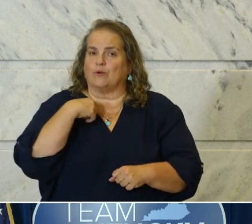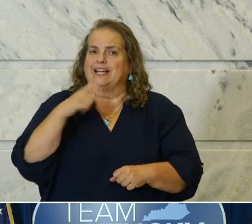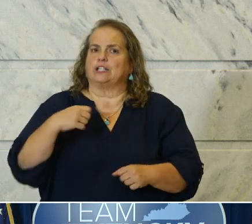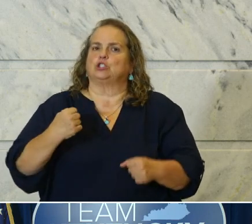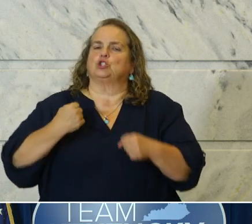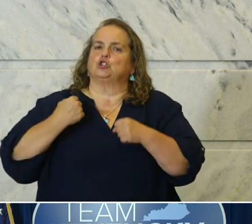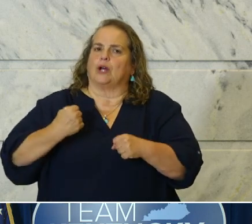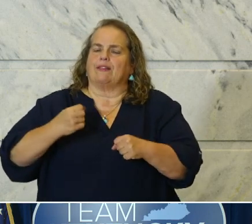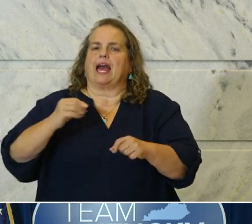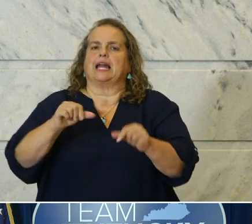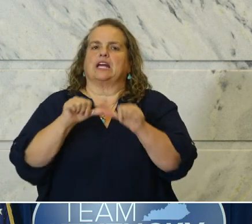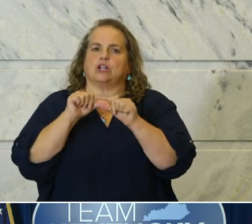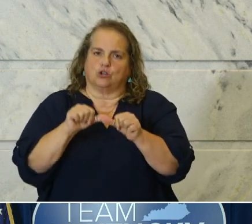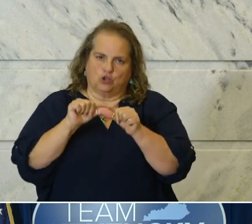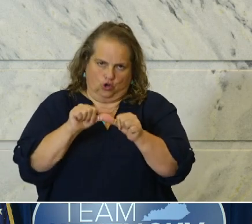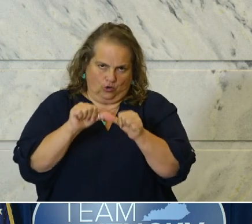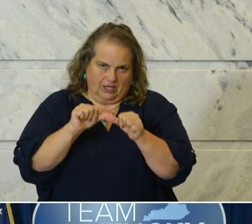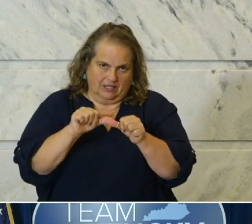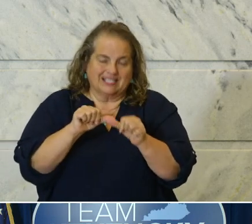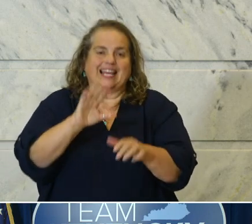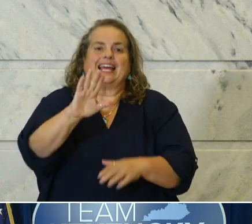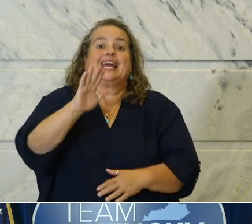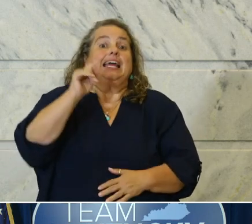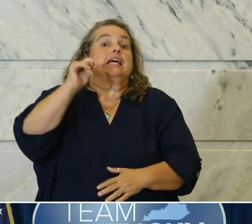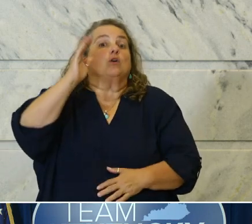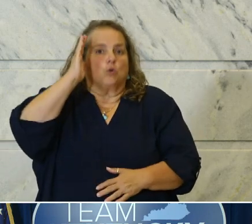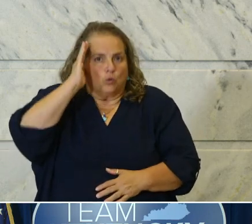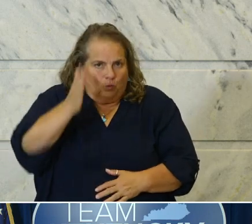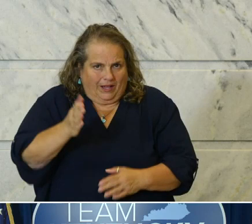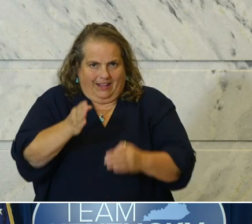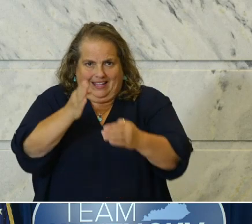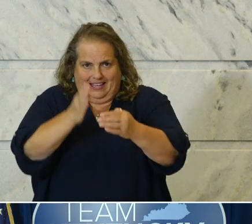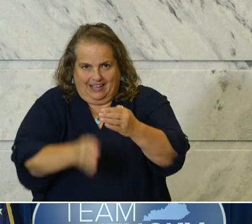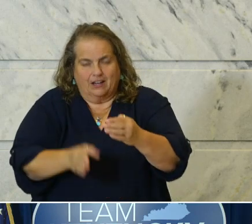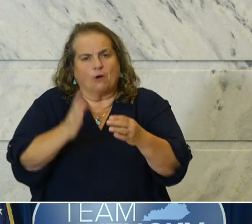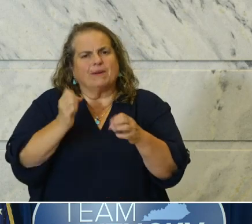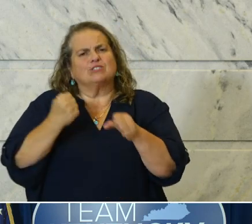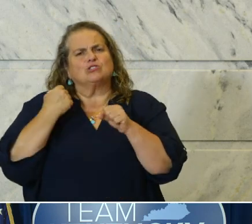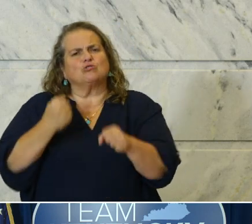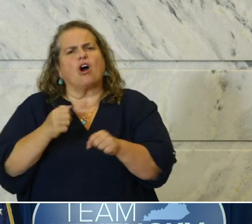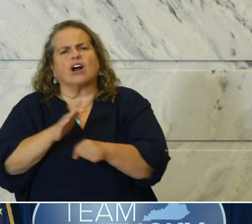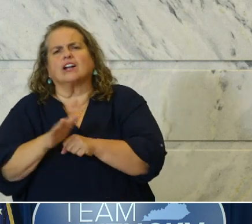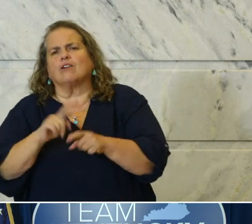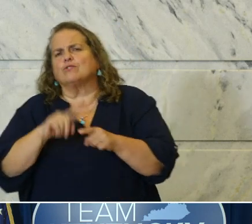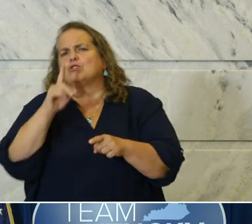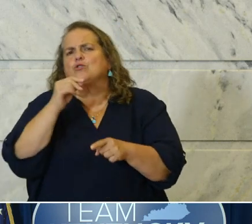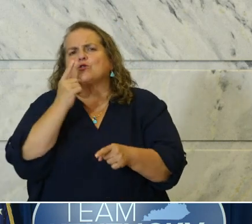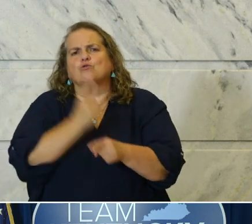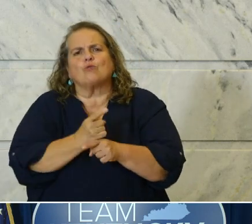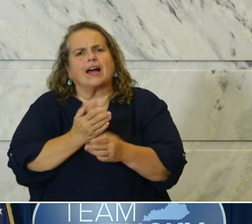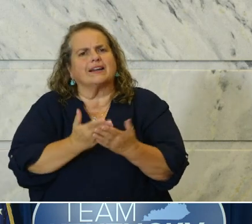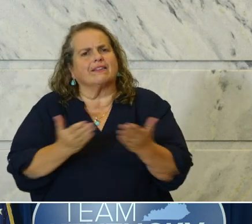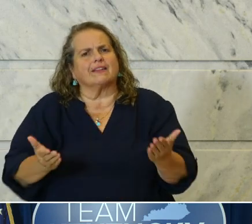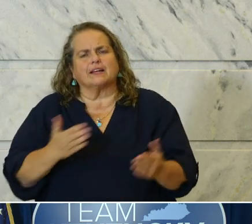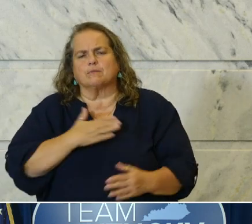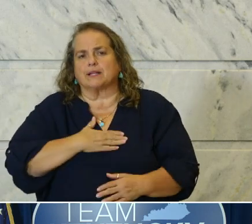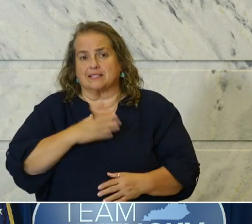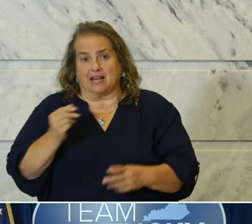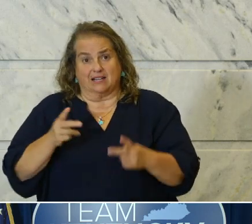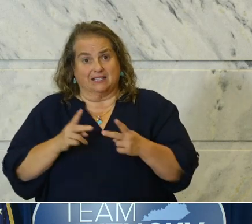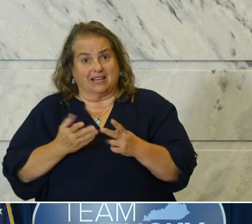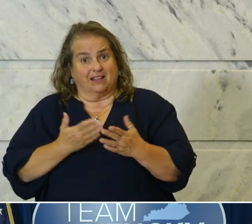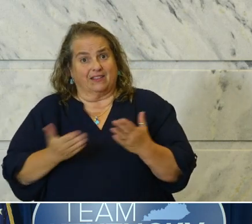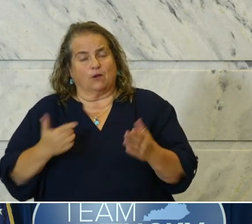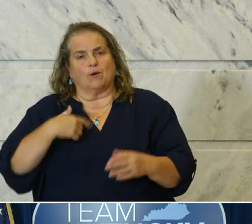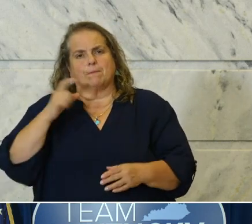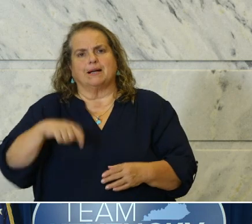that it is going to end. We got to be strong enough to do the right things until it ends. And number two, we need to